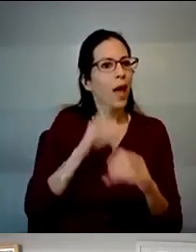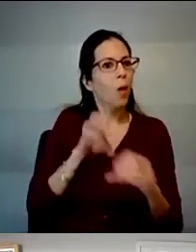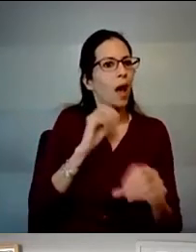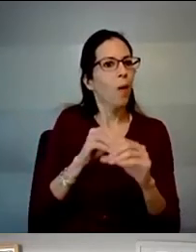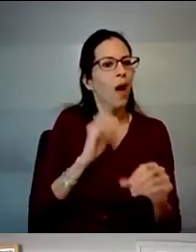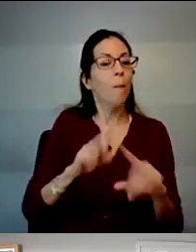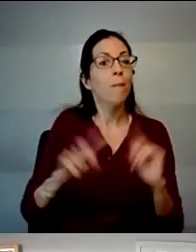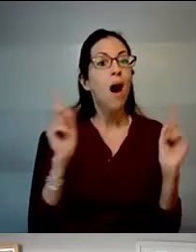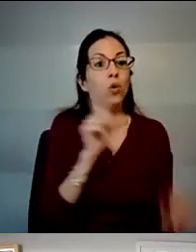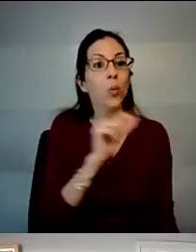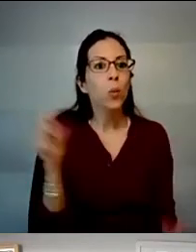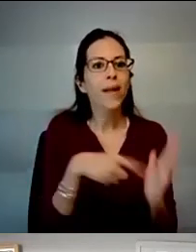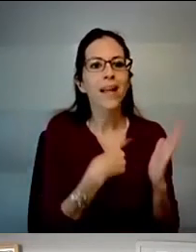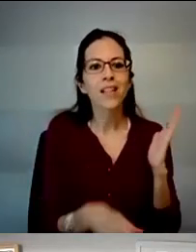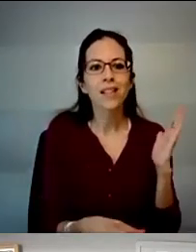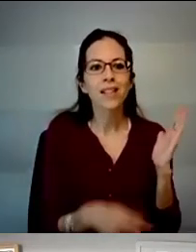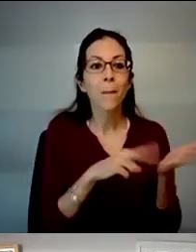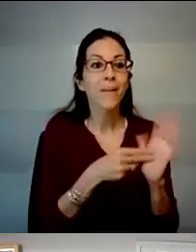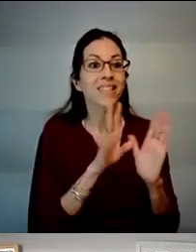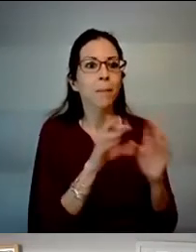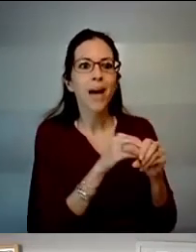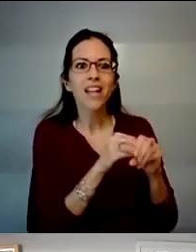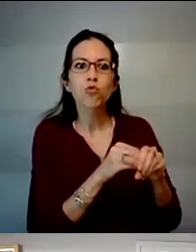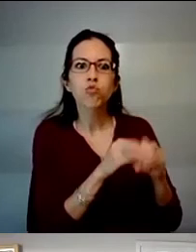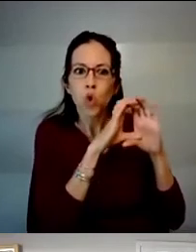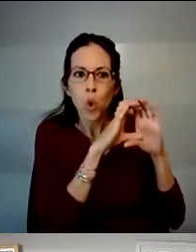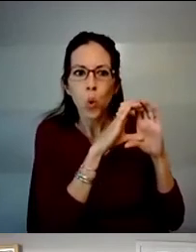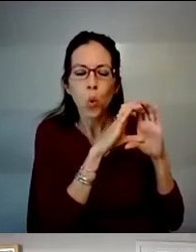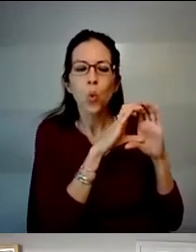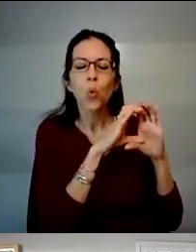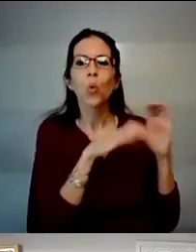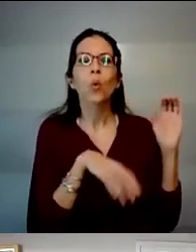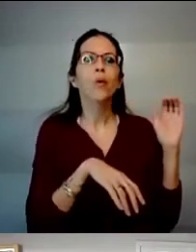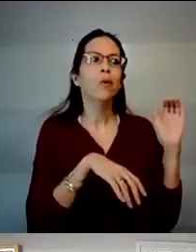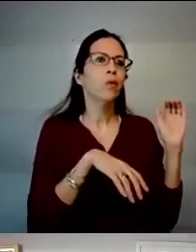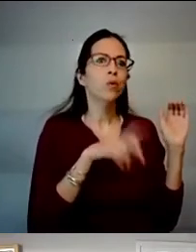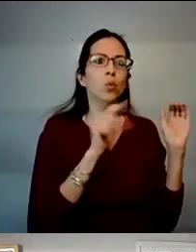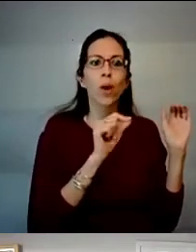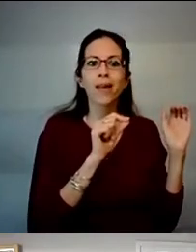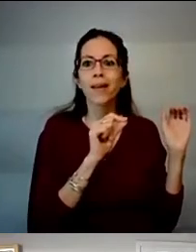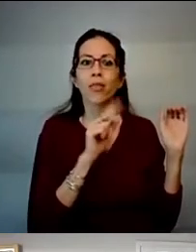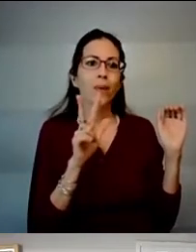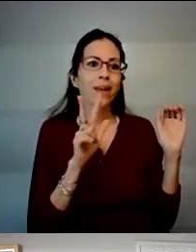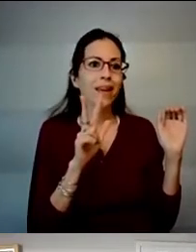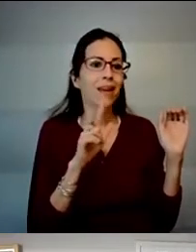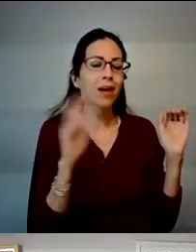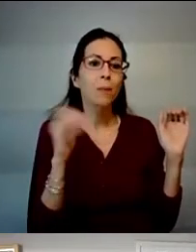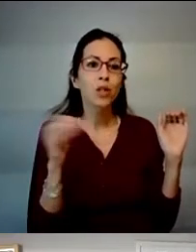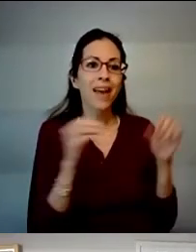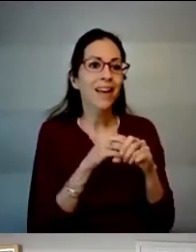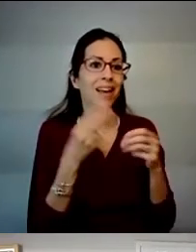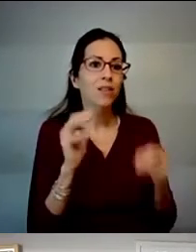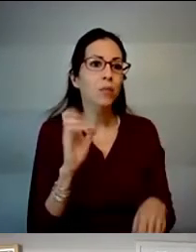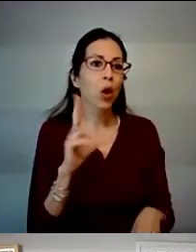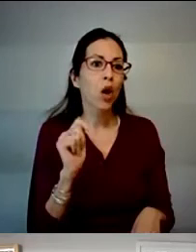their qualified money grew tremendously if they were even 23% in the market. So I think, the IRS and US kind of thought